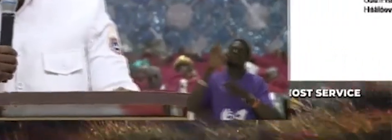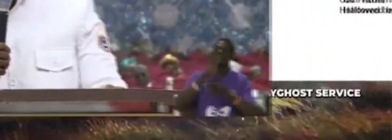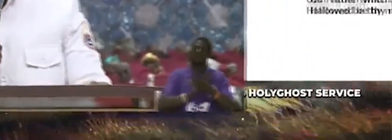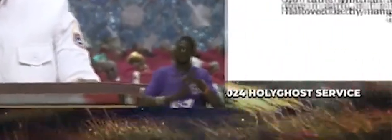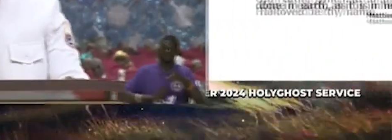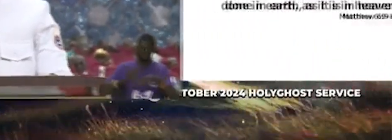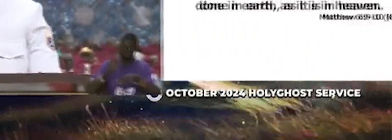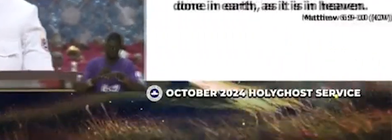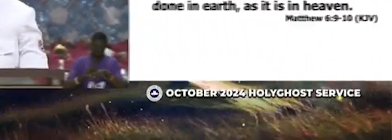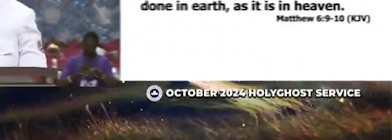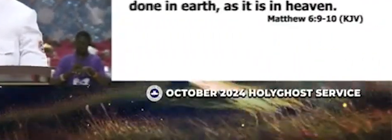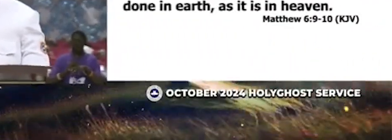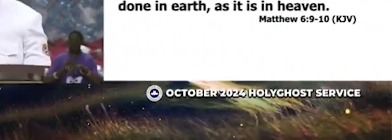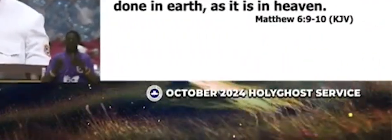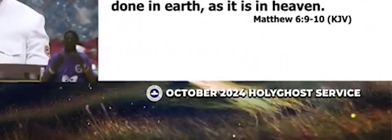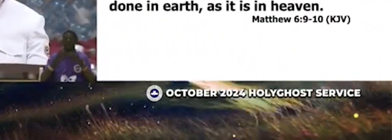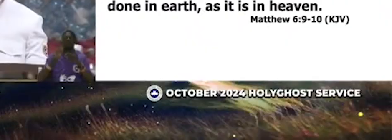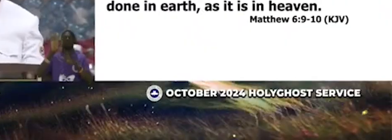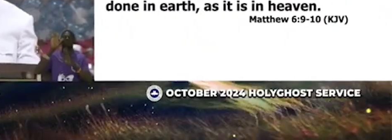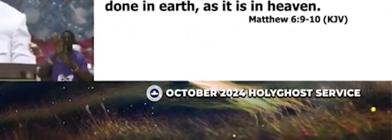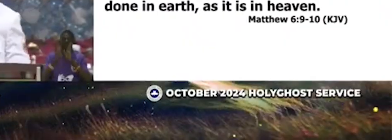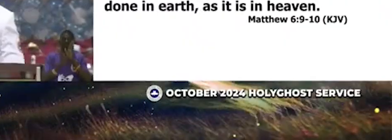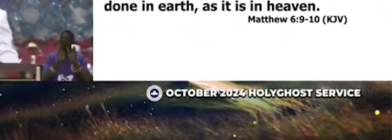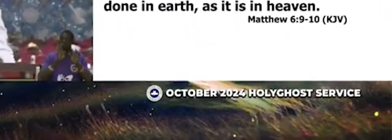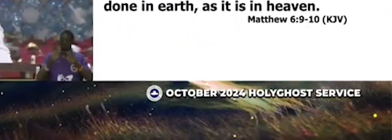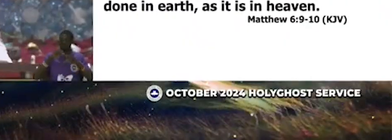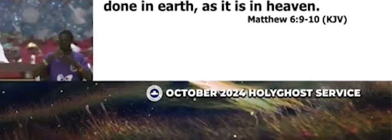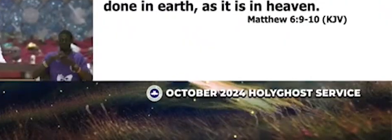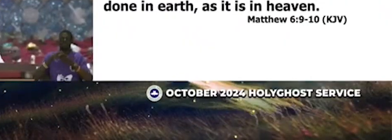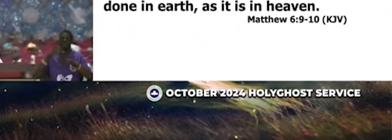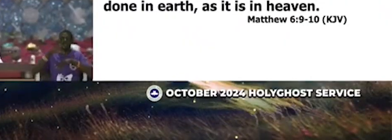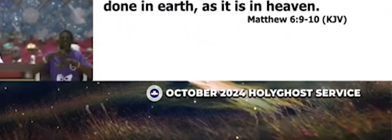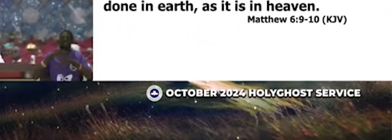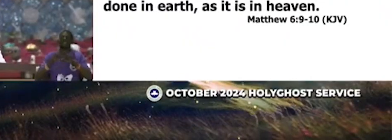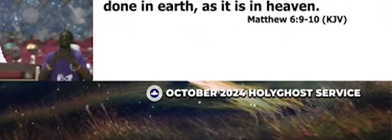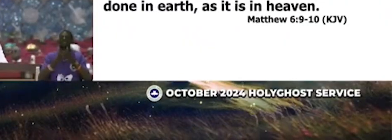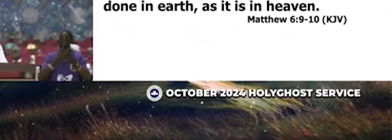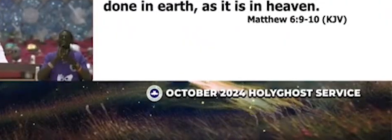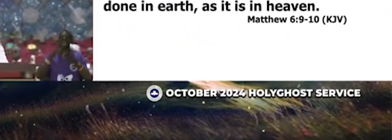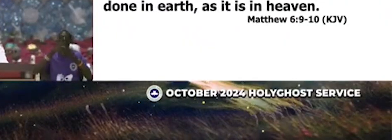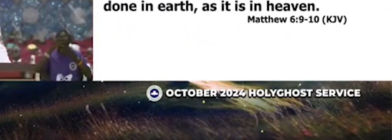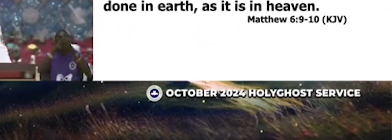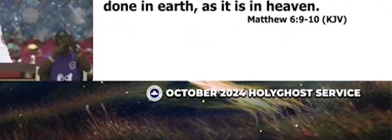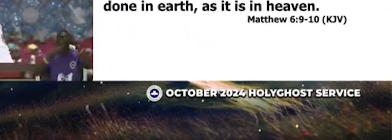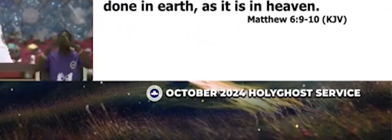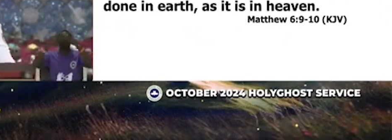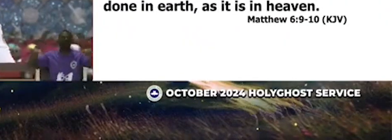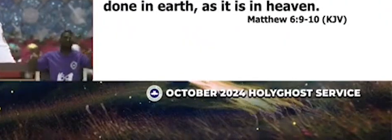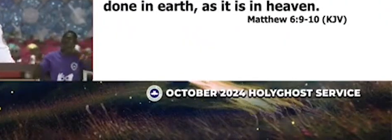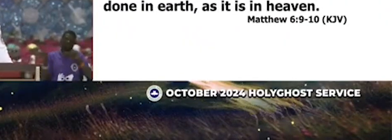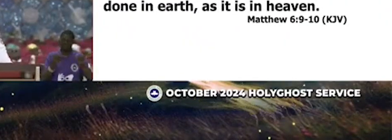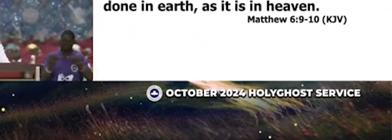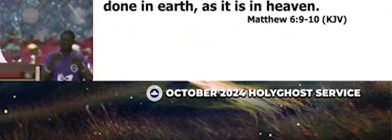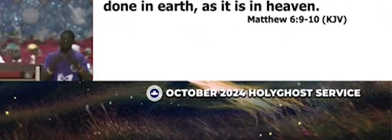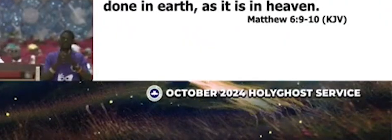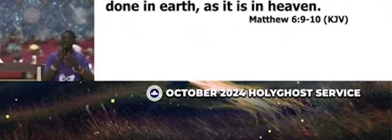thy kingdom come, thy will be done on earth as it is in heaven. It is all about his